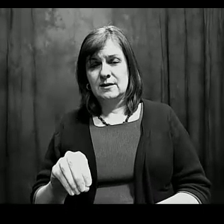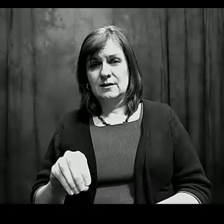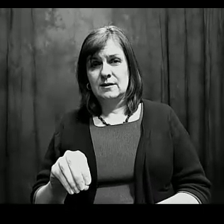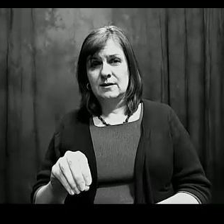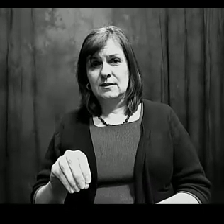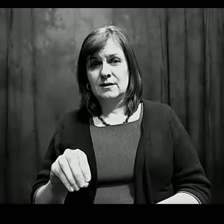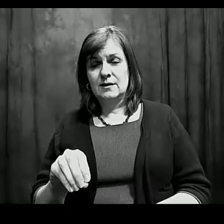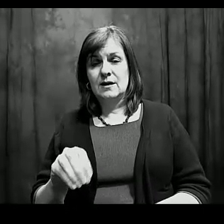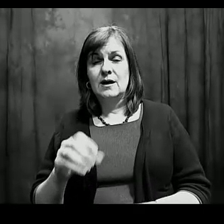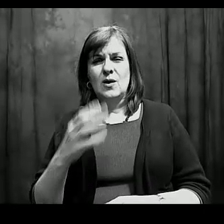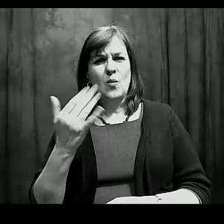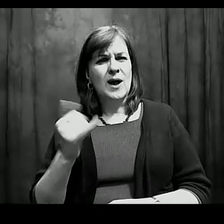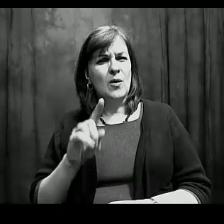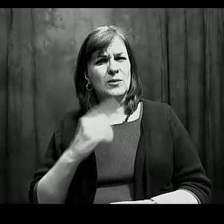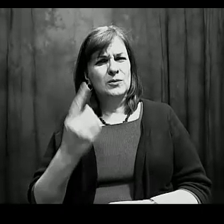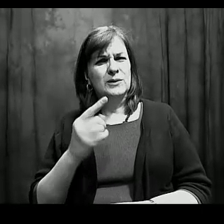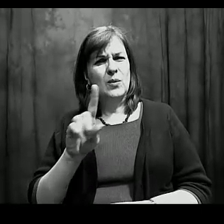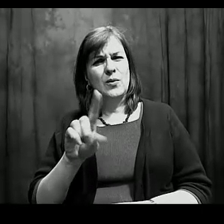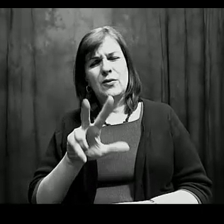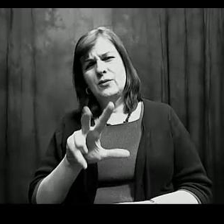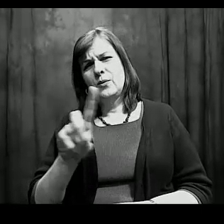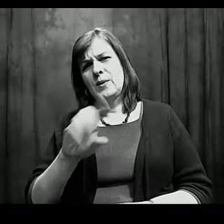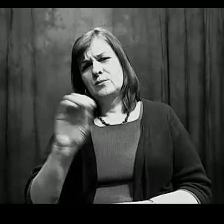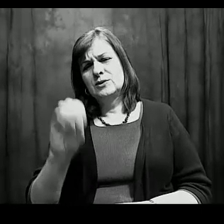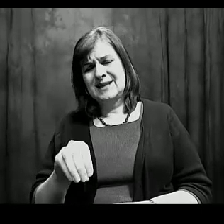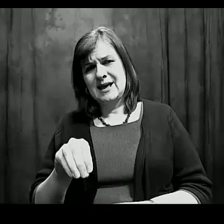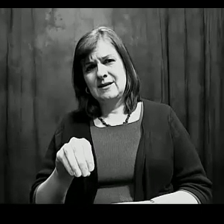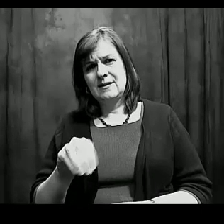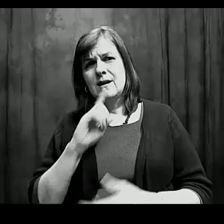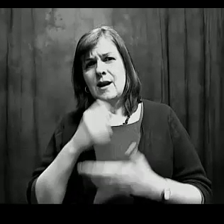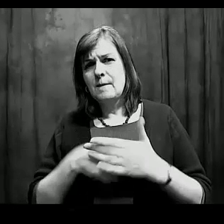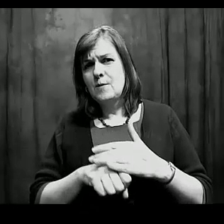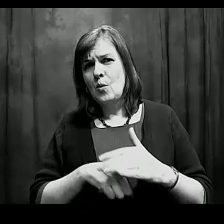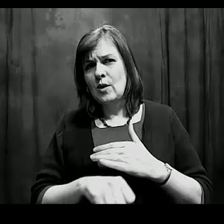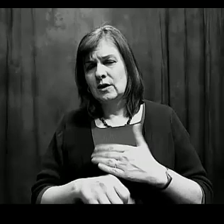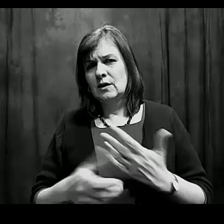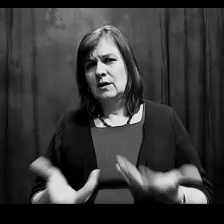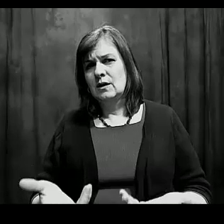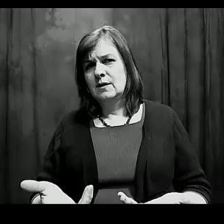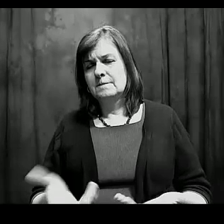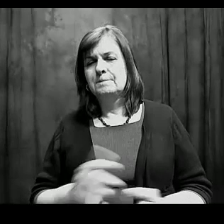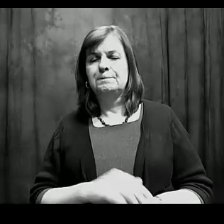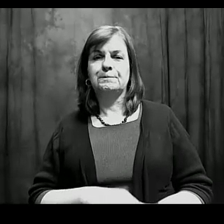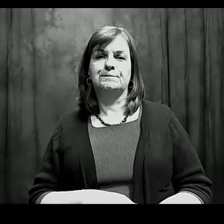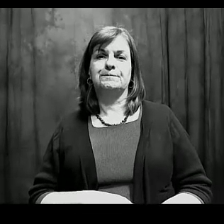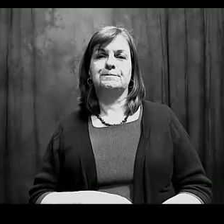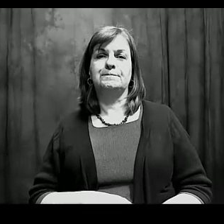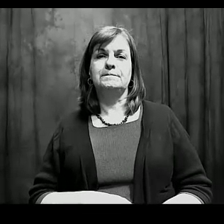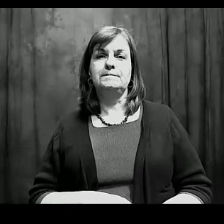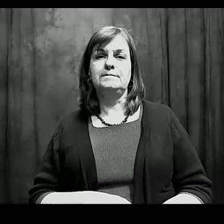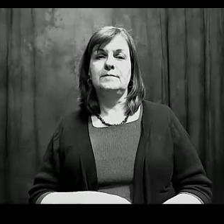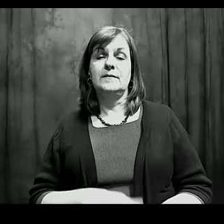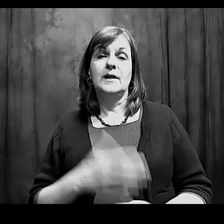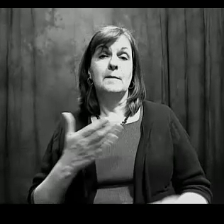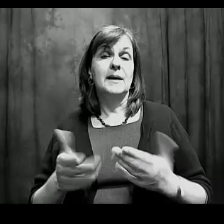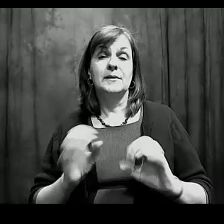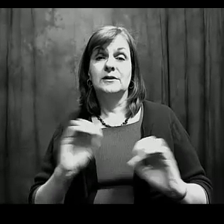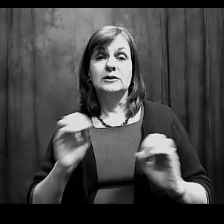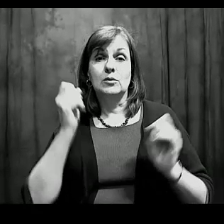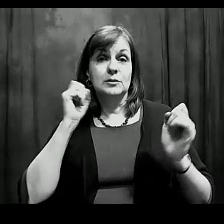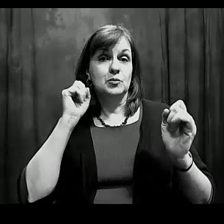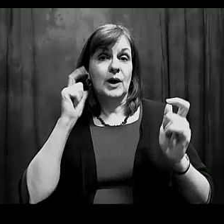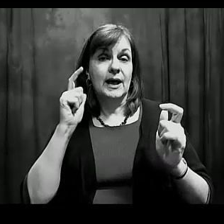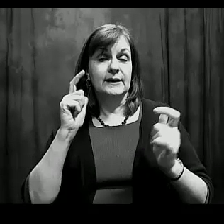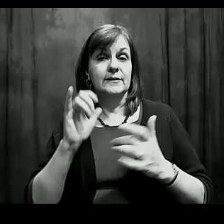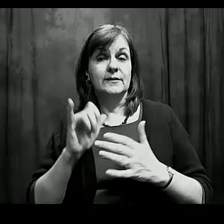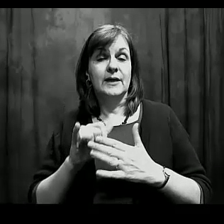our original sperm plus egg are actually going to result in offspring? Well, it might not surprise you to find